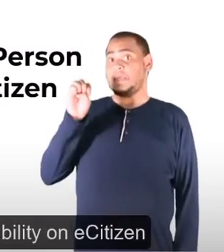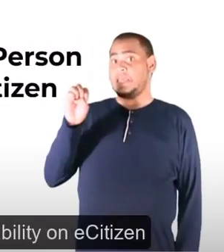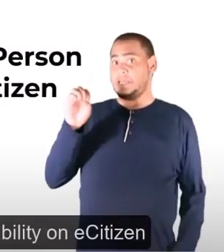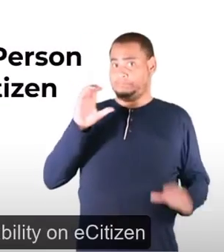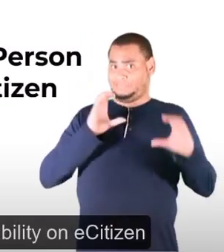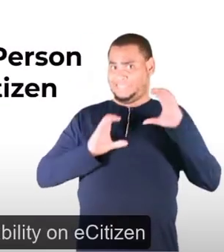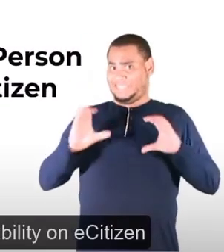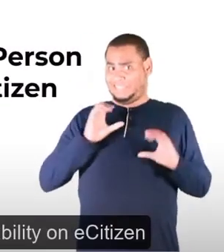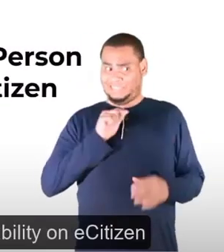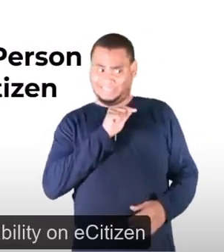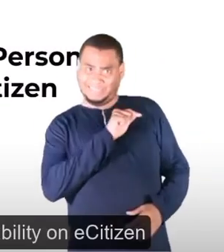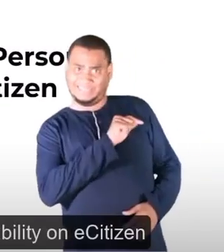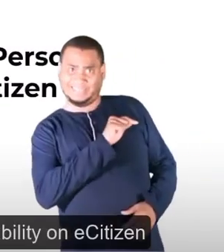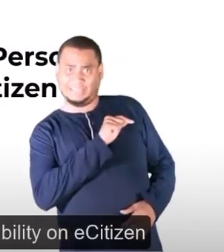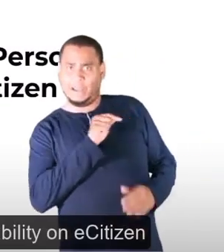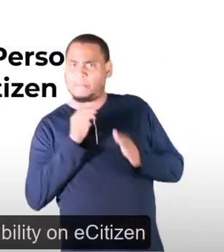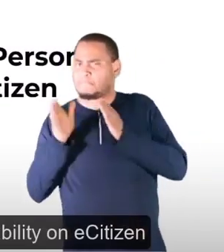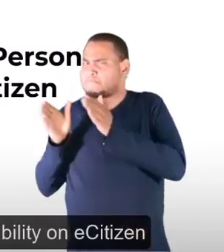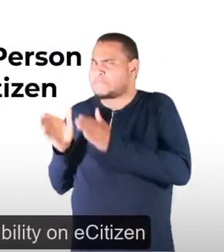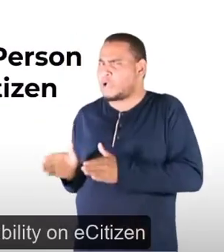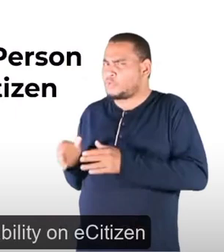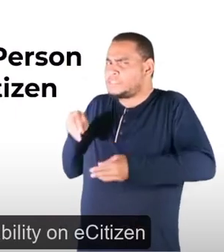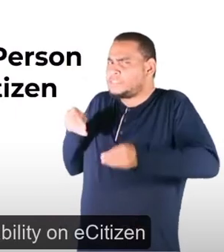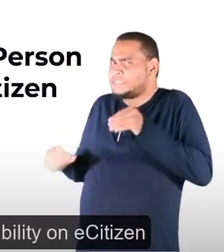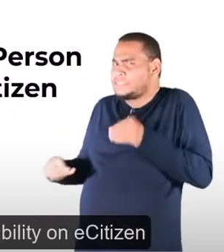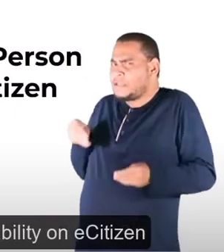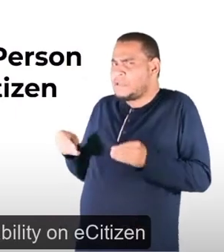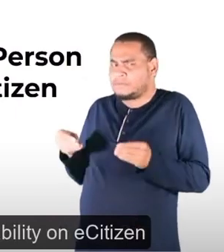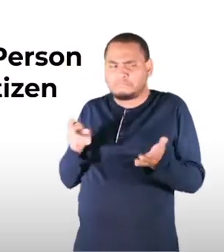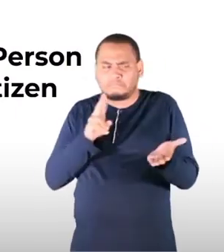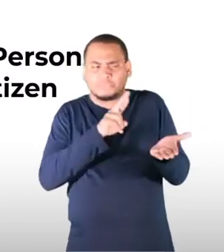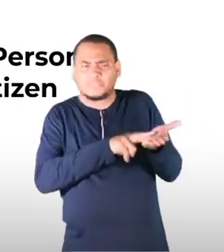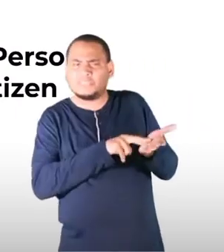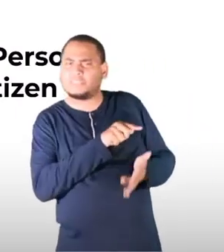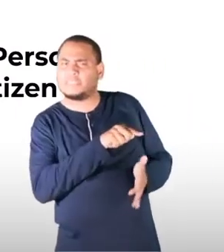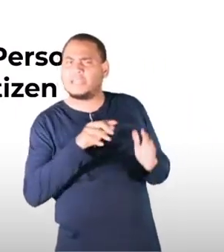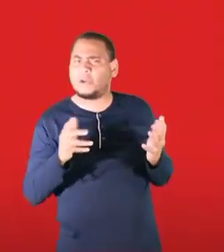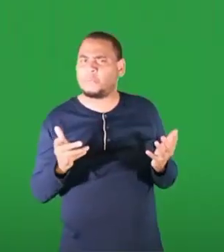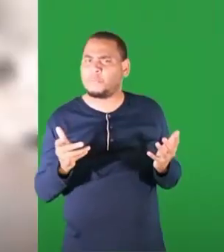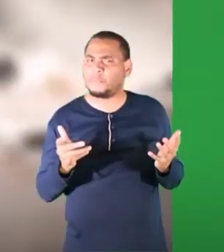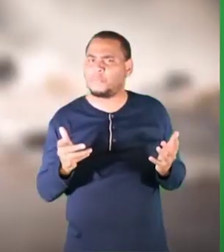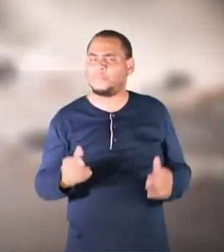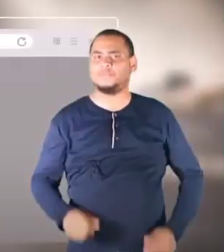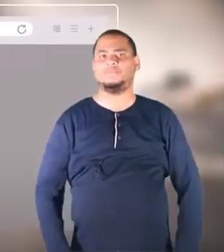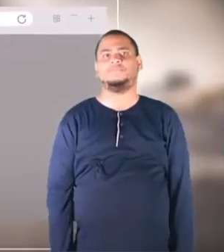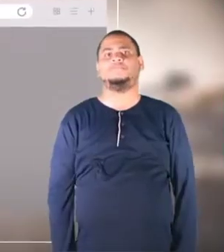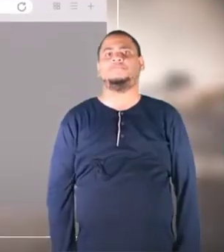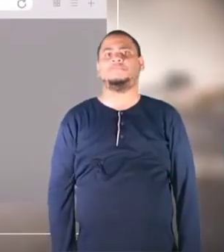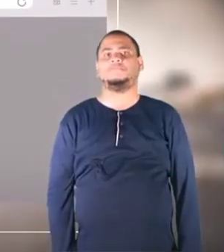How to register as a person with disability on eCitizen.